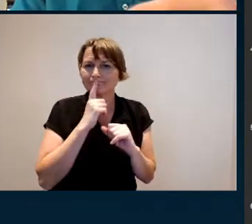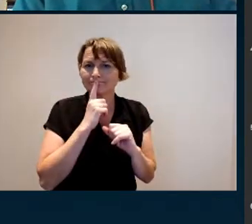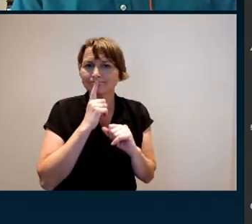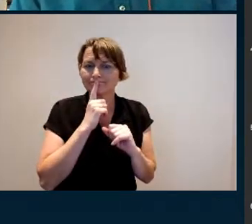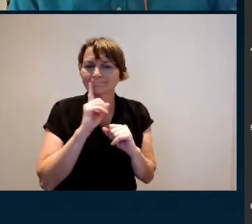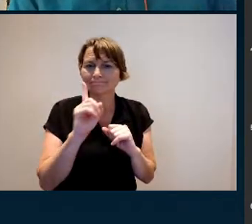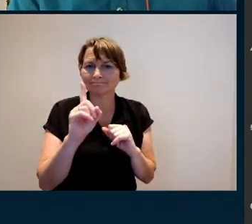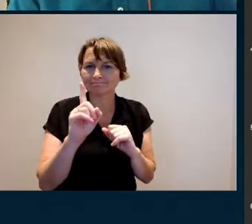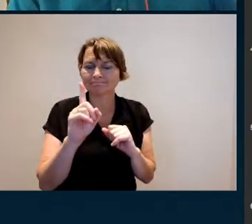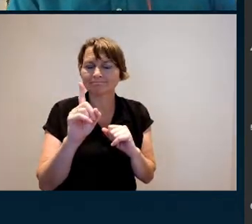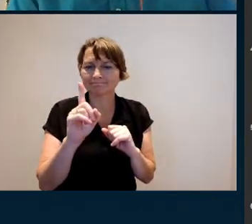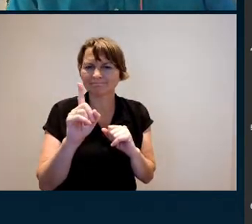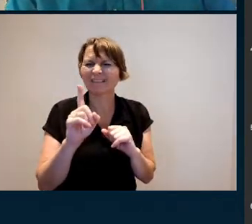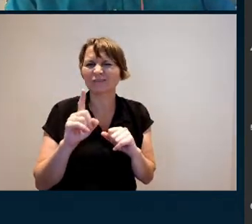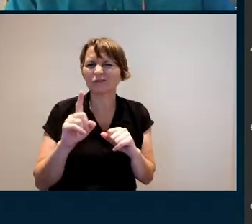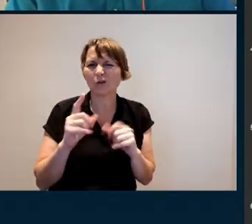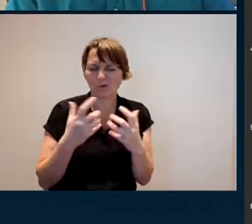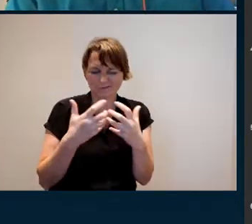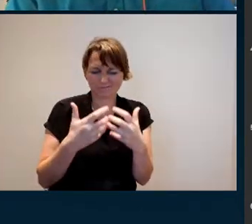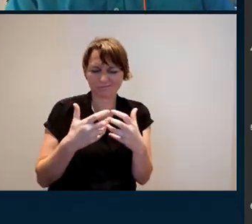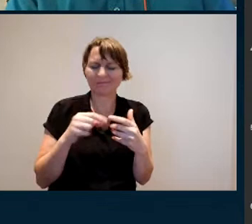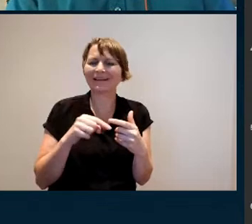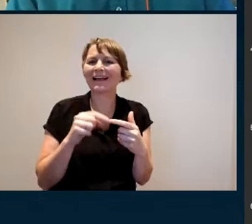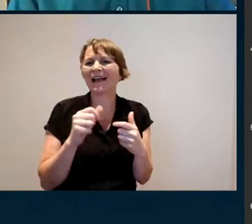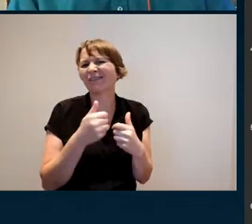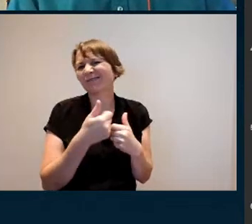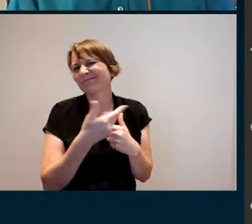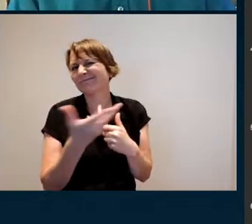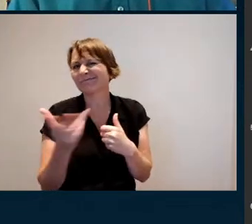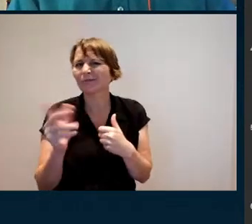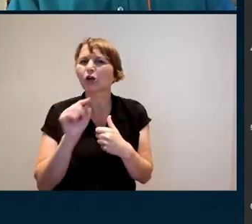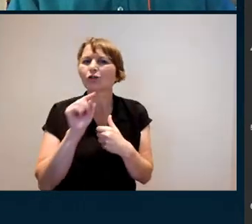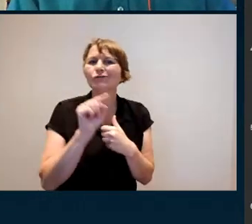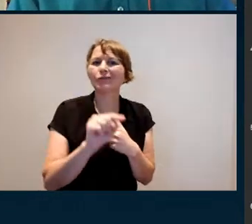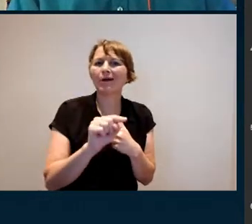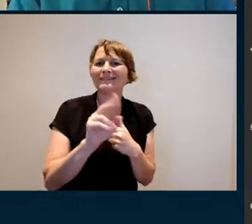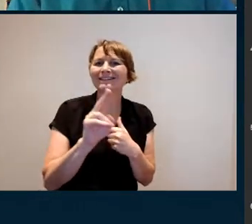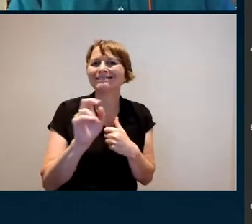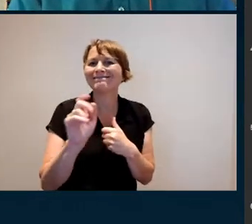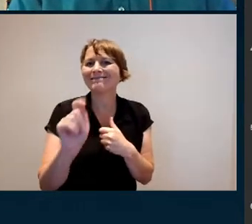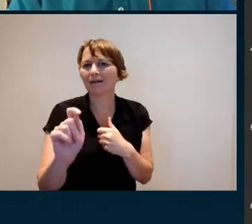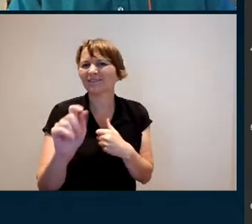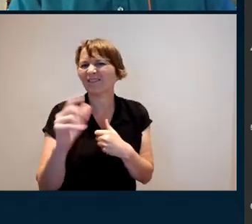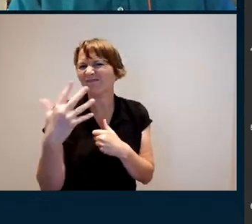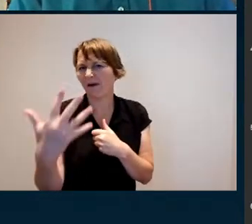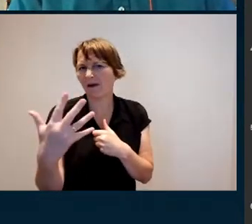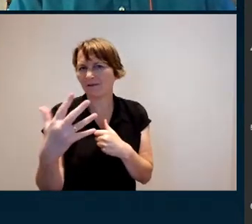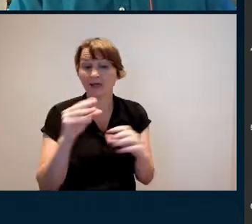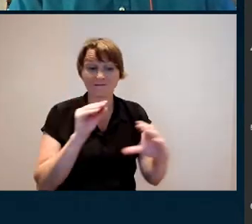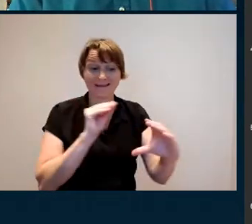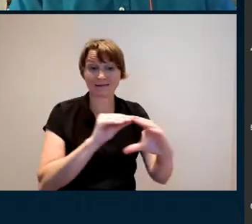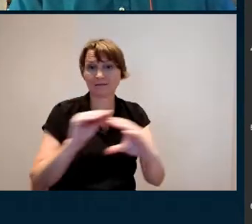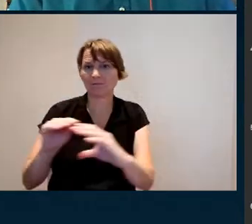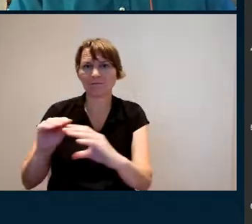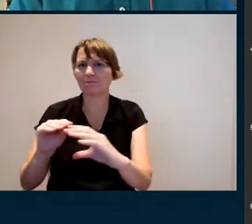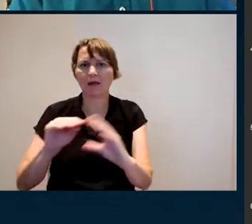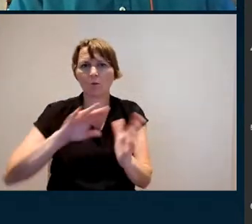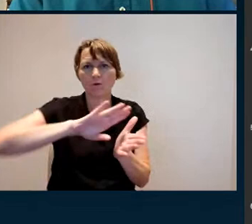Locally, I've got a bunch of crazy .NET 5 stuff installed. So I don't want those.